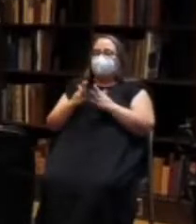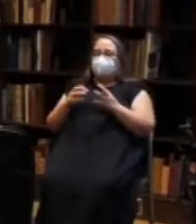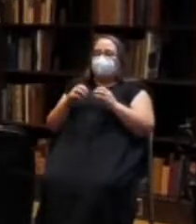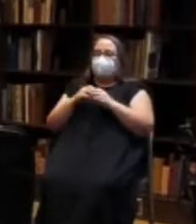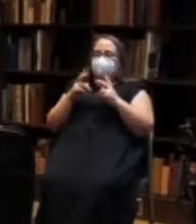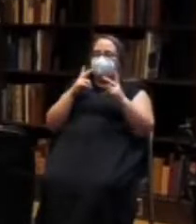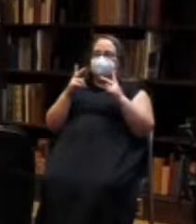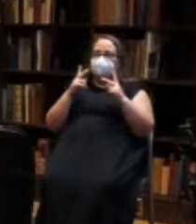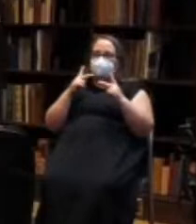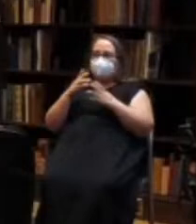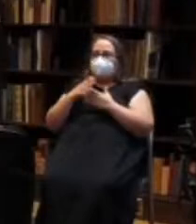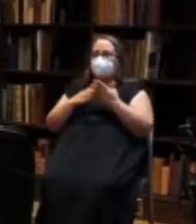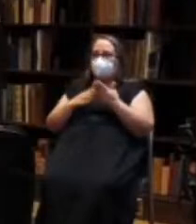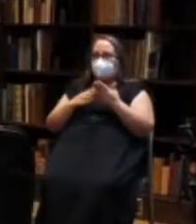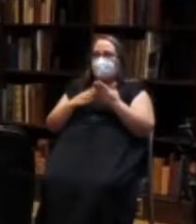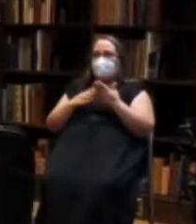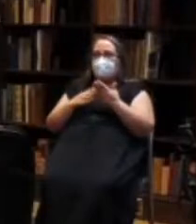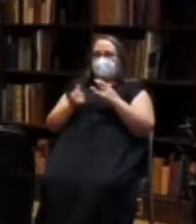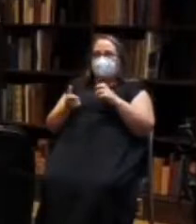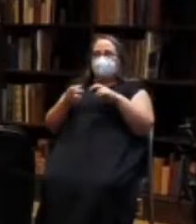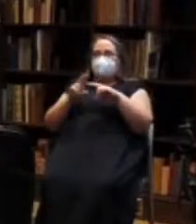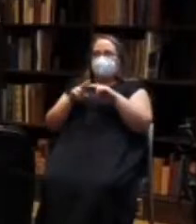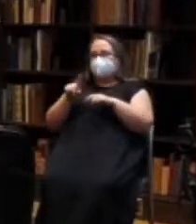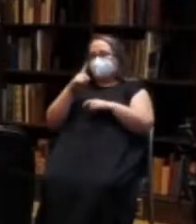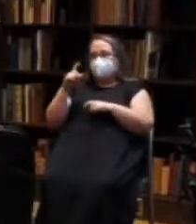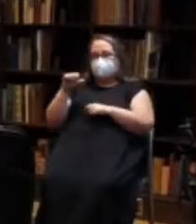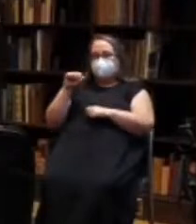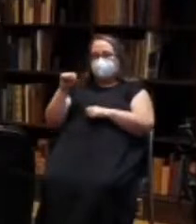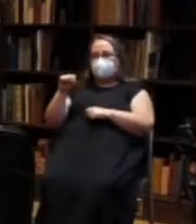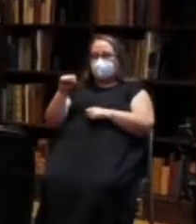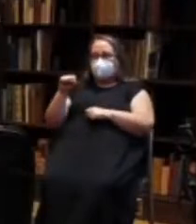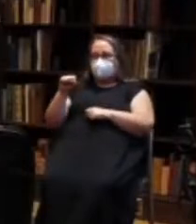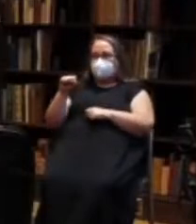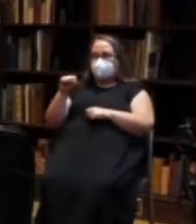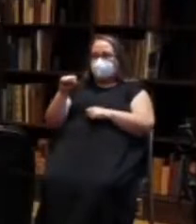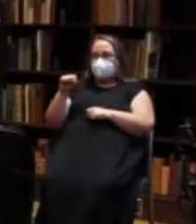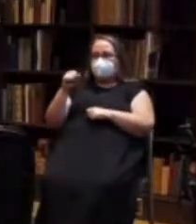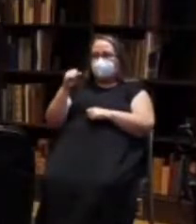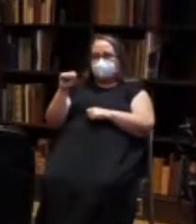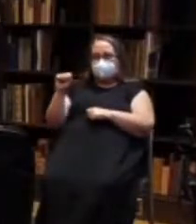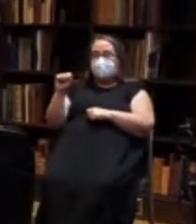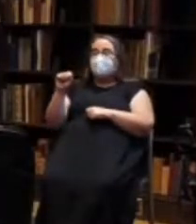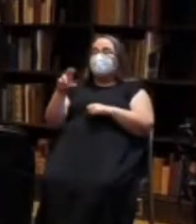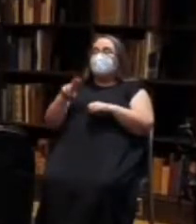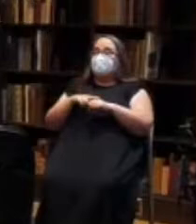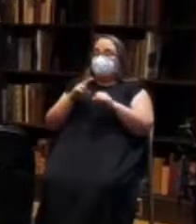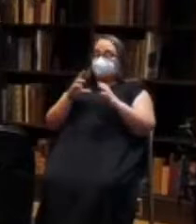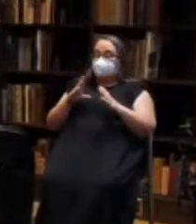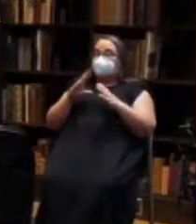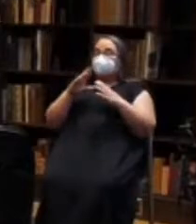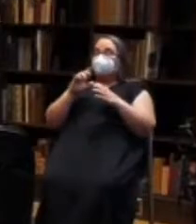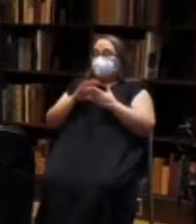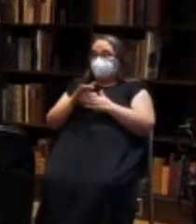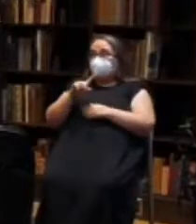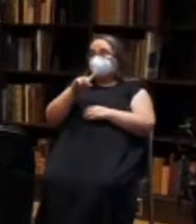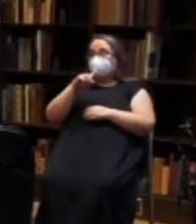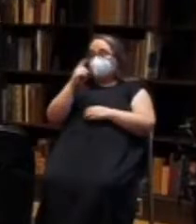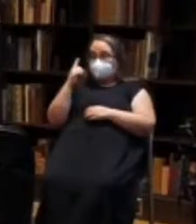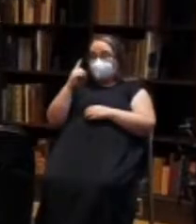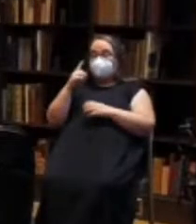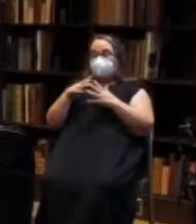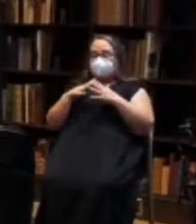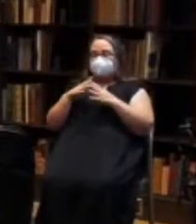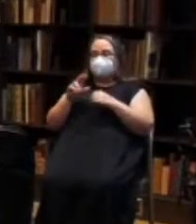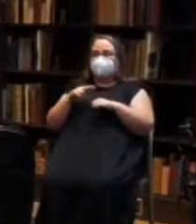more visible as part of the rise of the Black Power movement. So nationalists believed that Black Americans were a nation within a